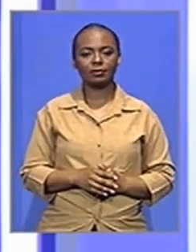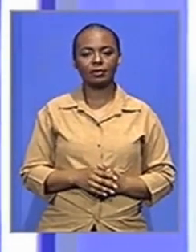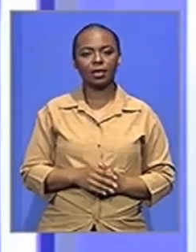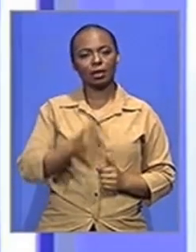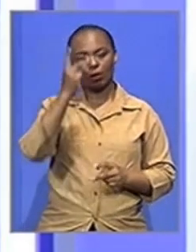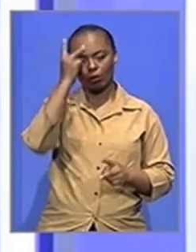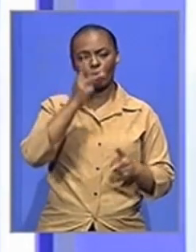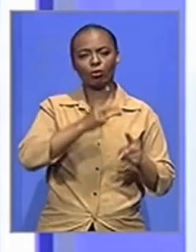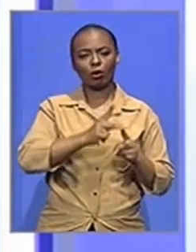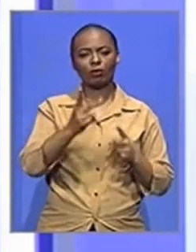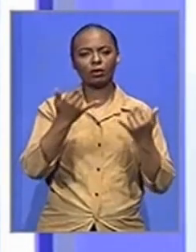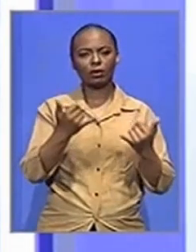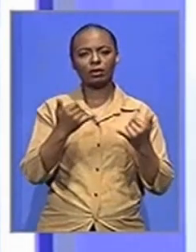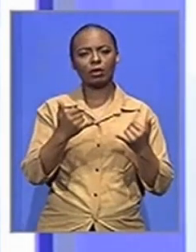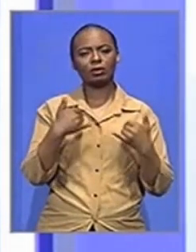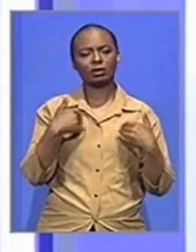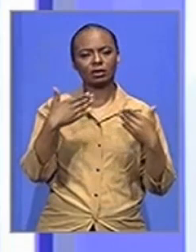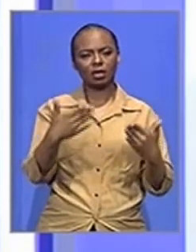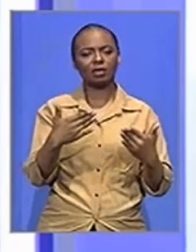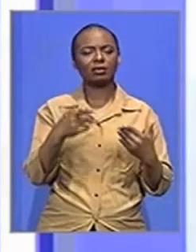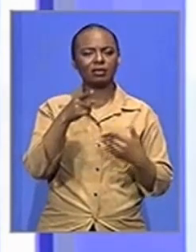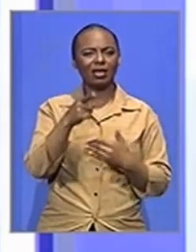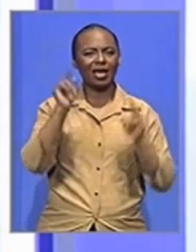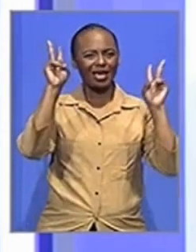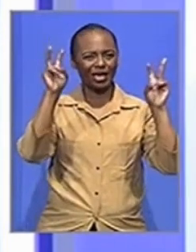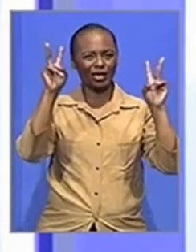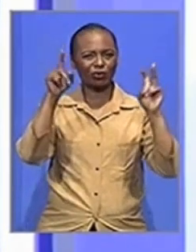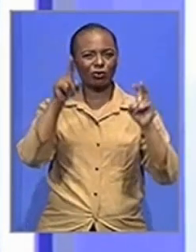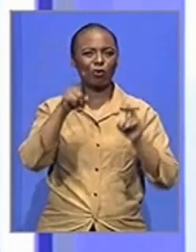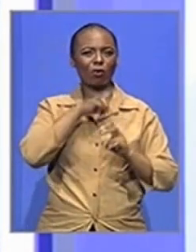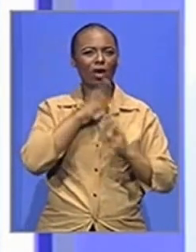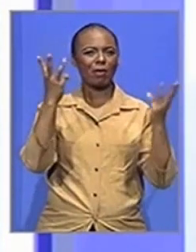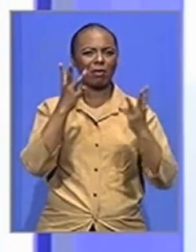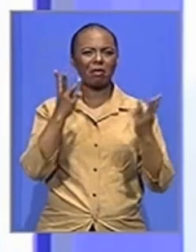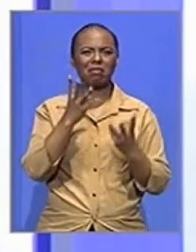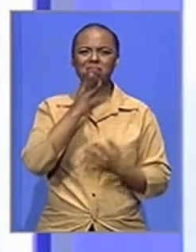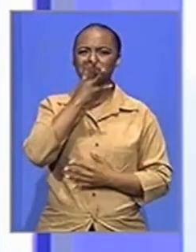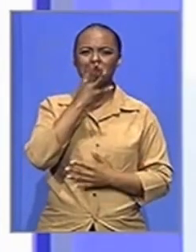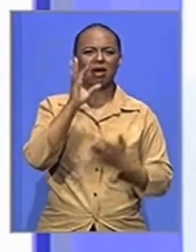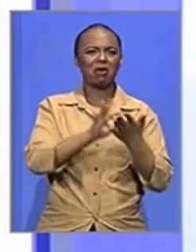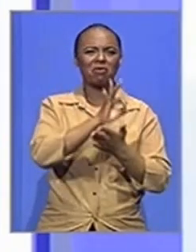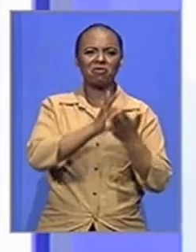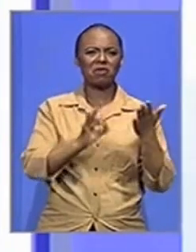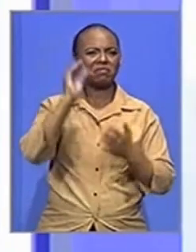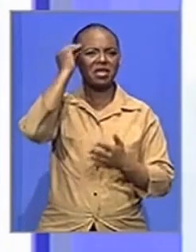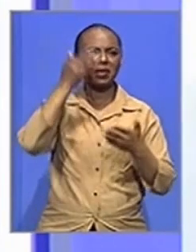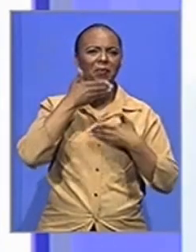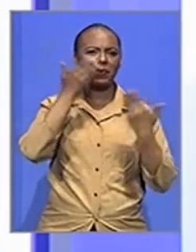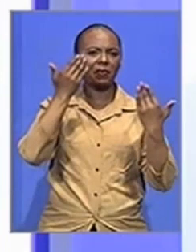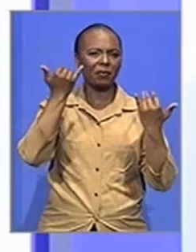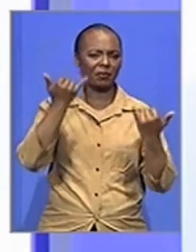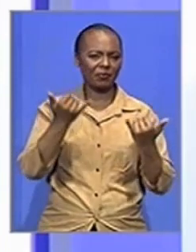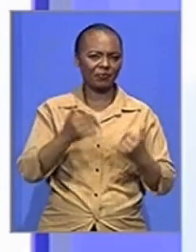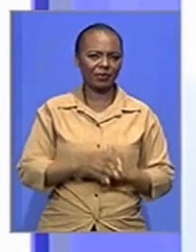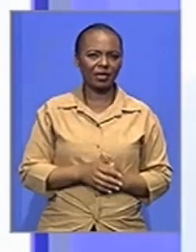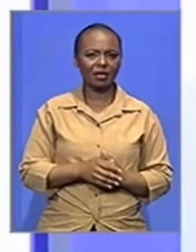Prof, tla re simolole ka ntlha eo botlhe ba ntseng ba bua ka yona palo e kwa tlase ya batlhophi. Ke molaetsa ofe o batlhophi ba o romeletseng